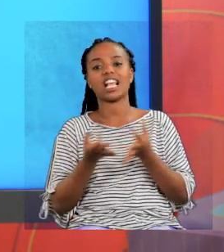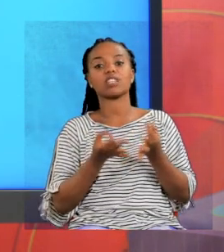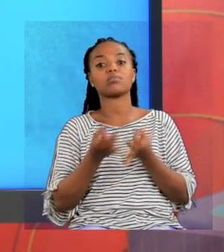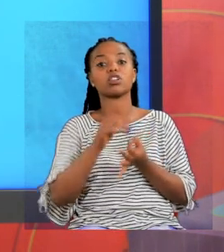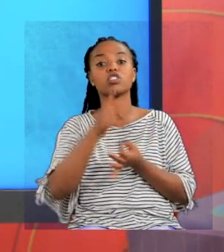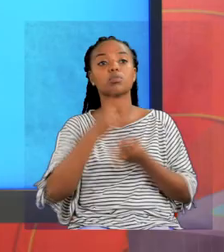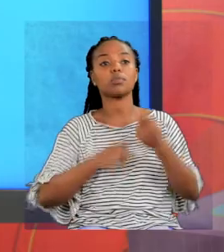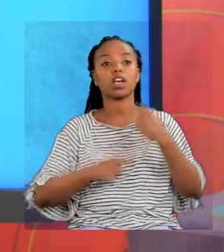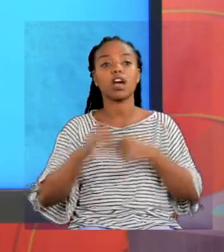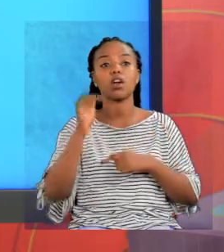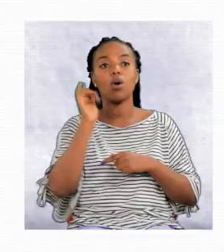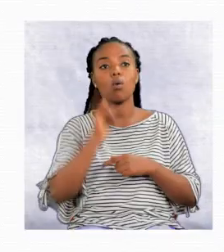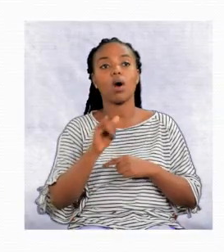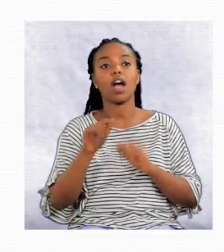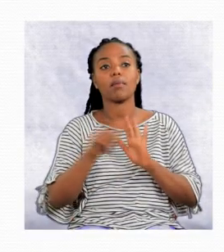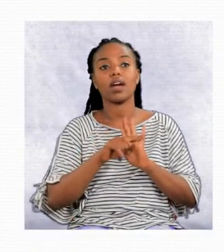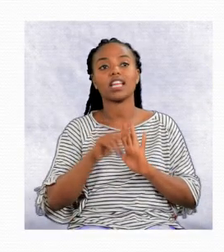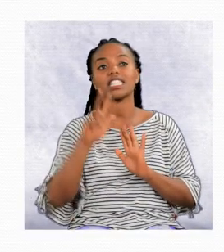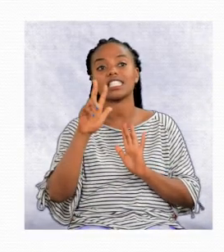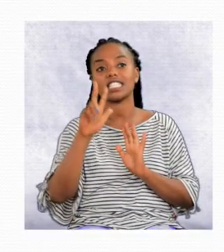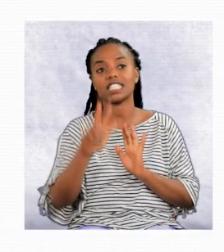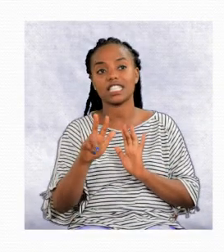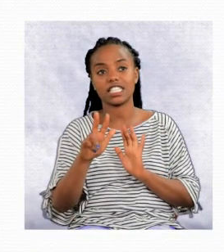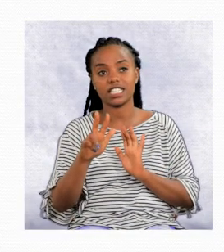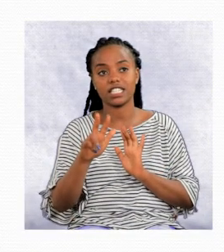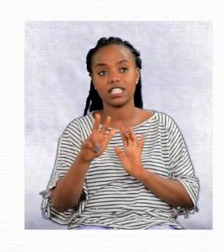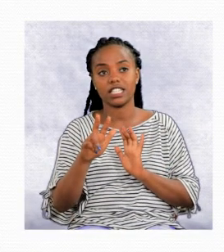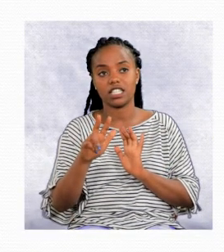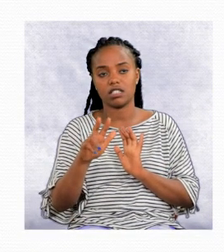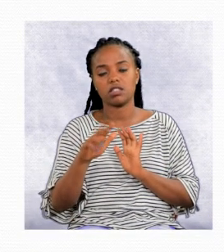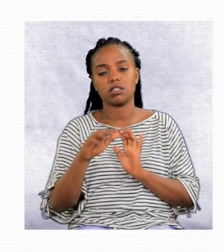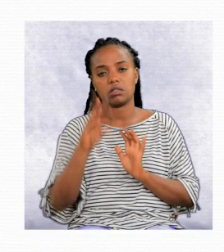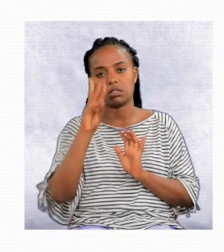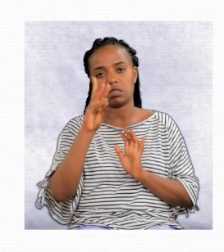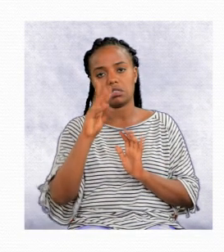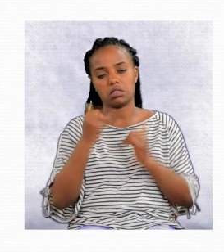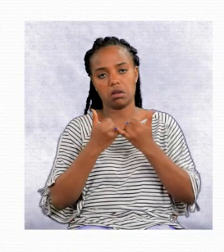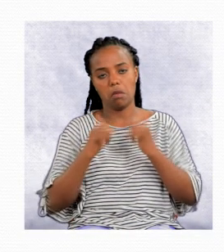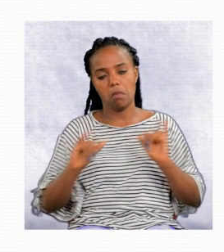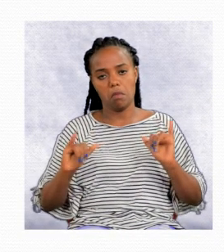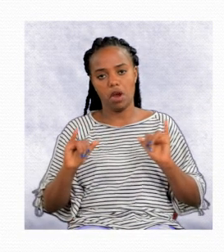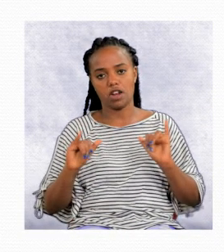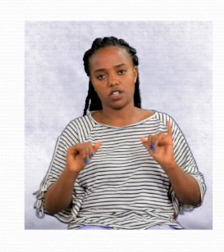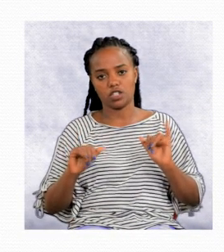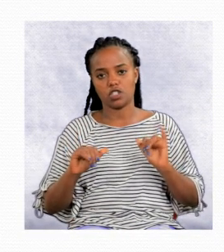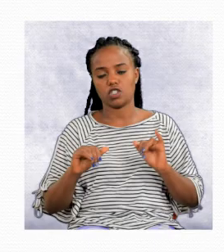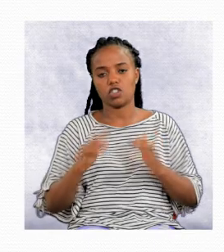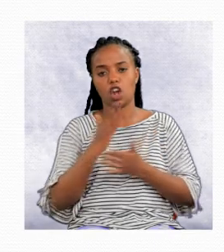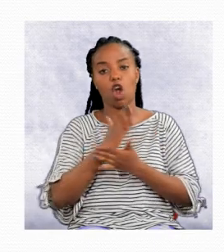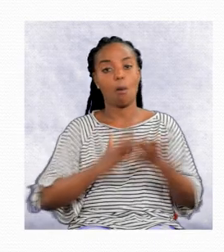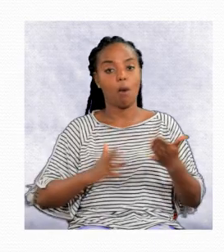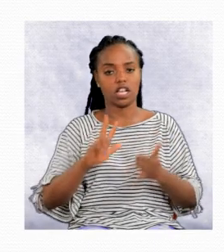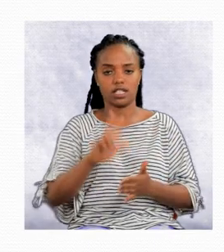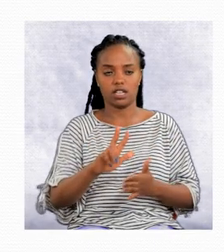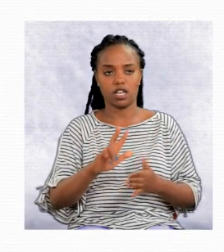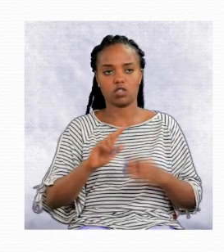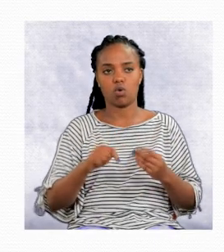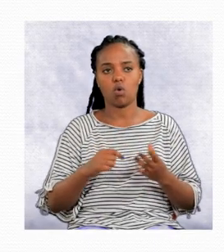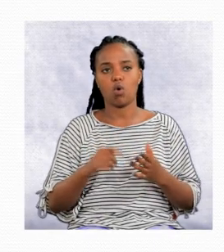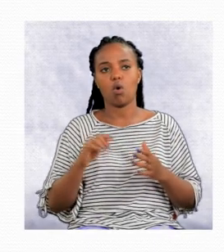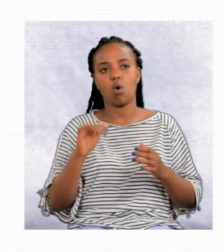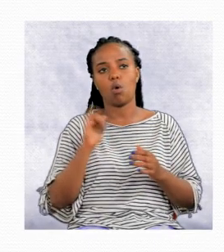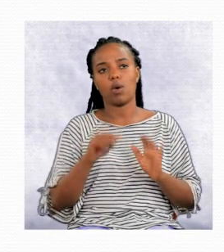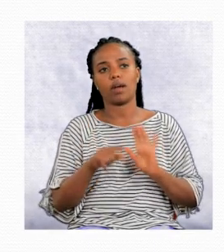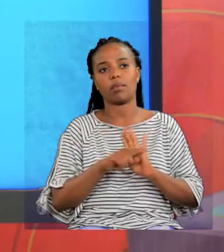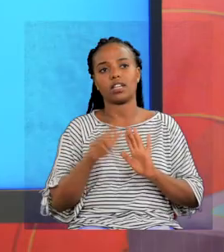this y minus 3, half of this middle term, y minus 3 the whole squared. This